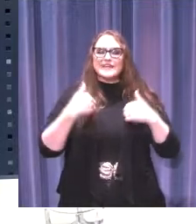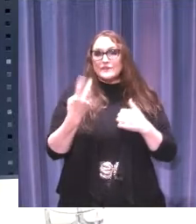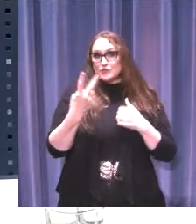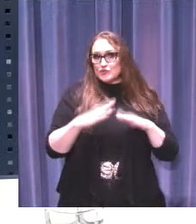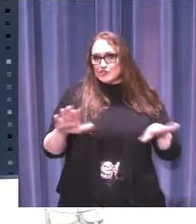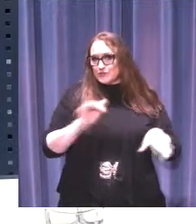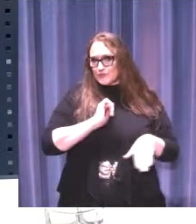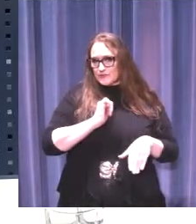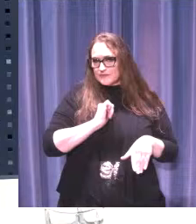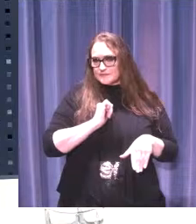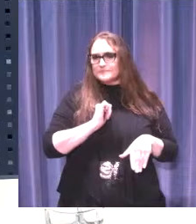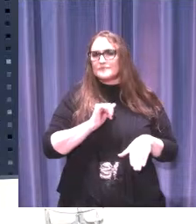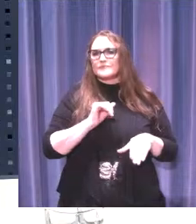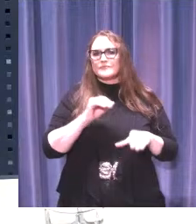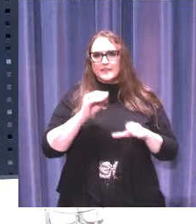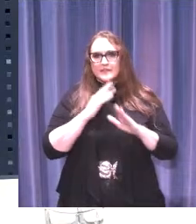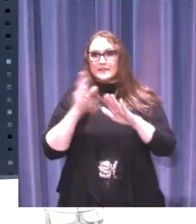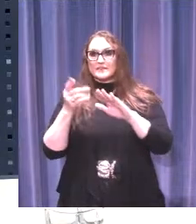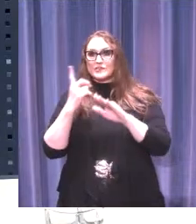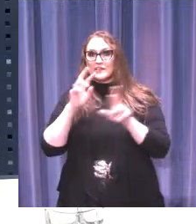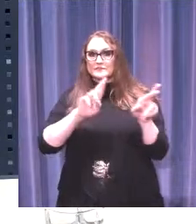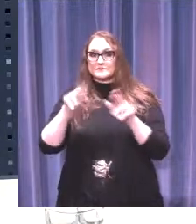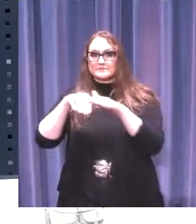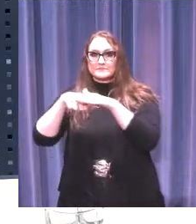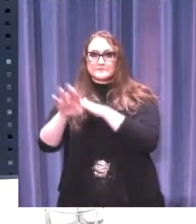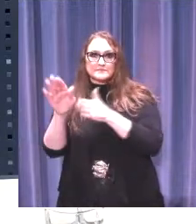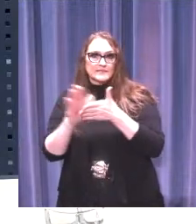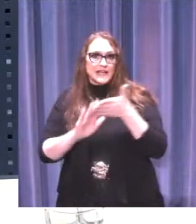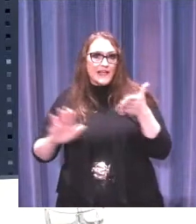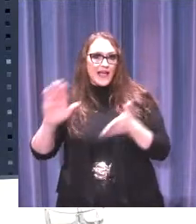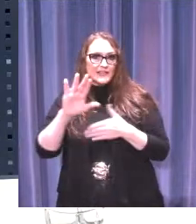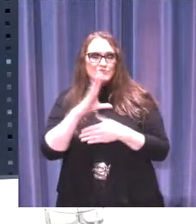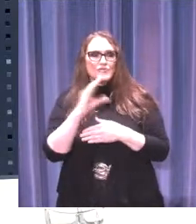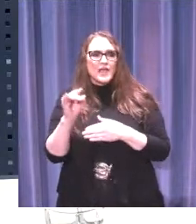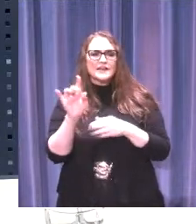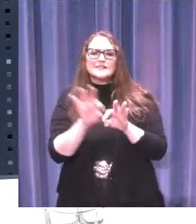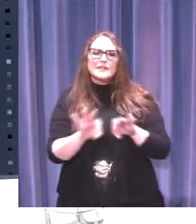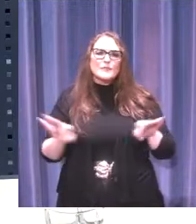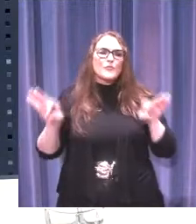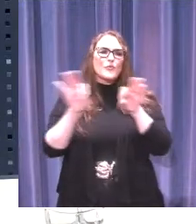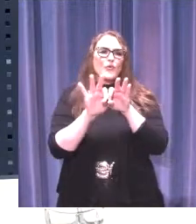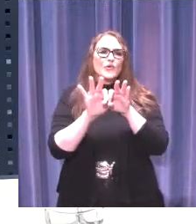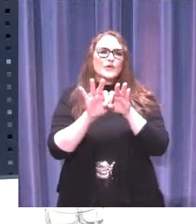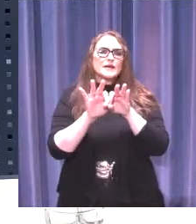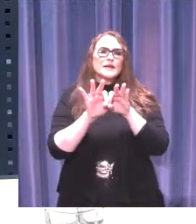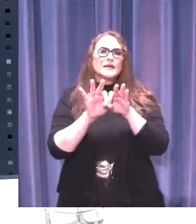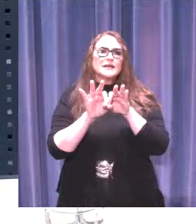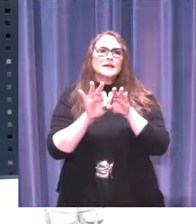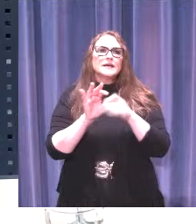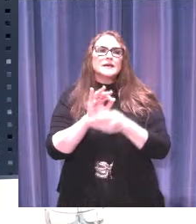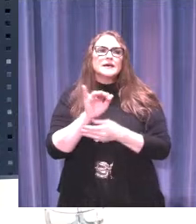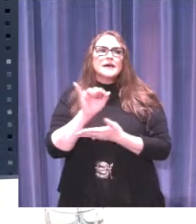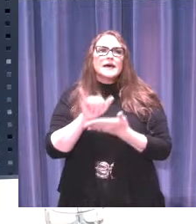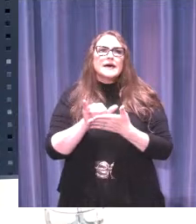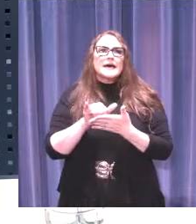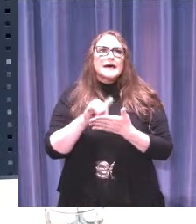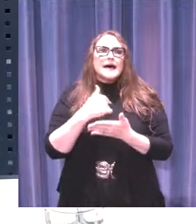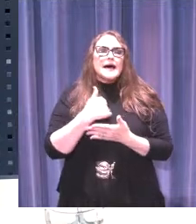own in the entering college, and it's important to me that